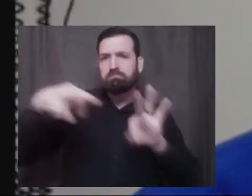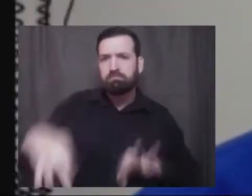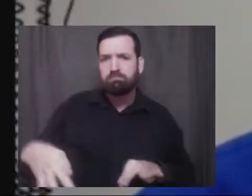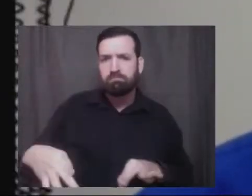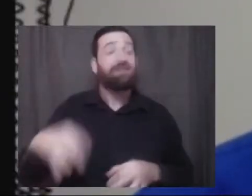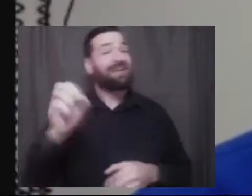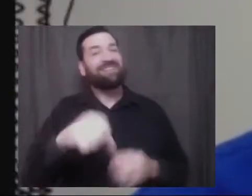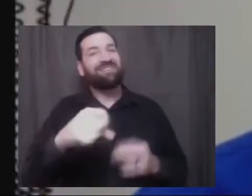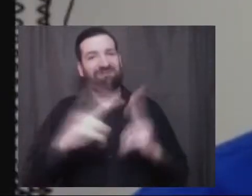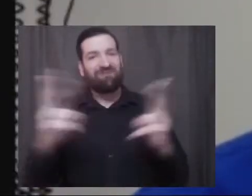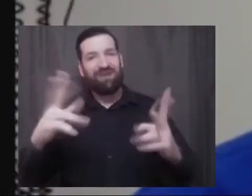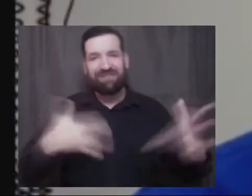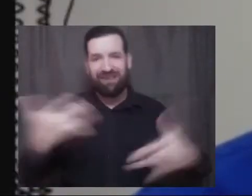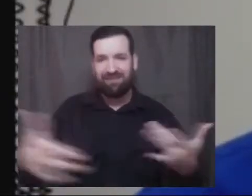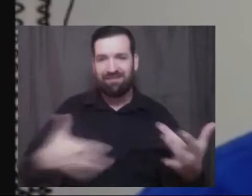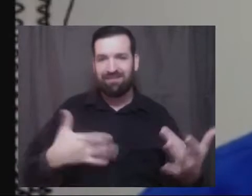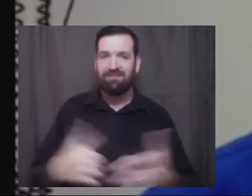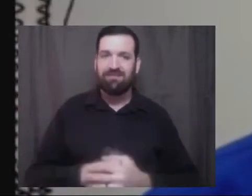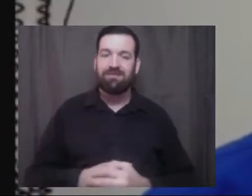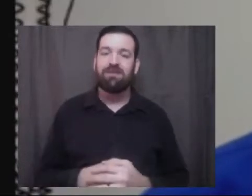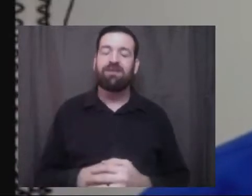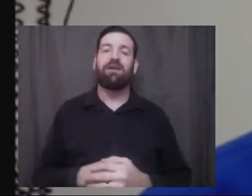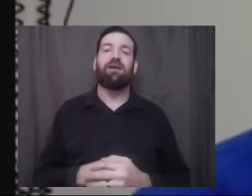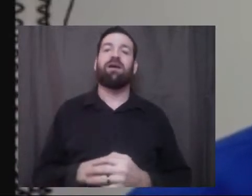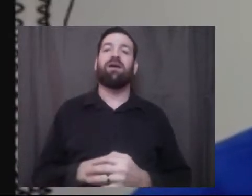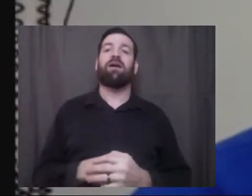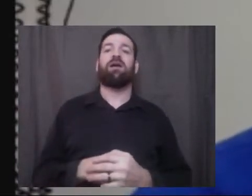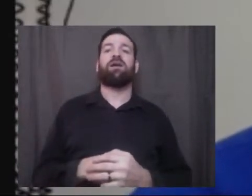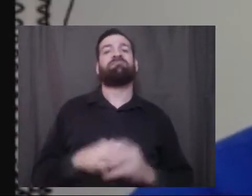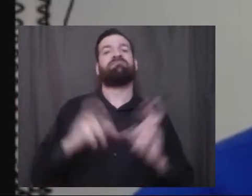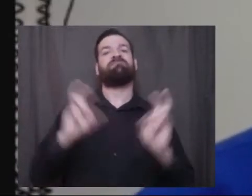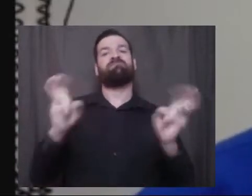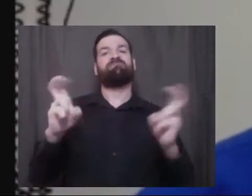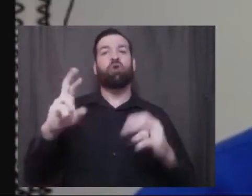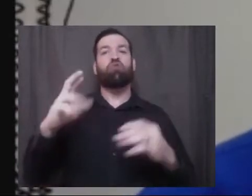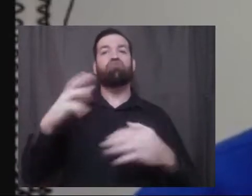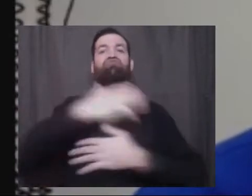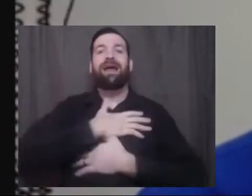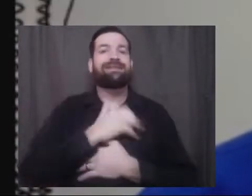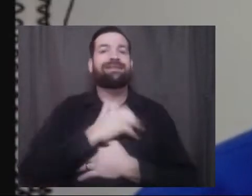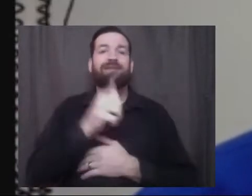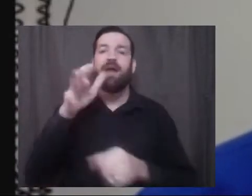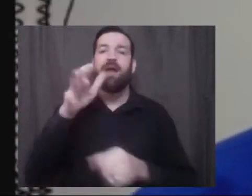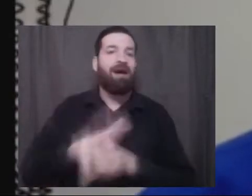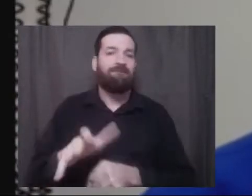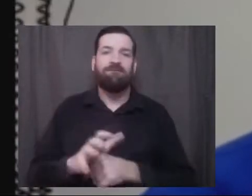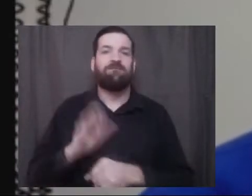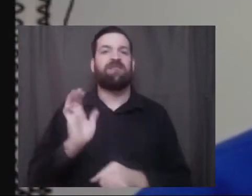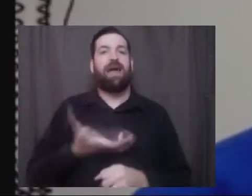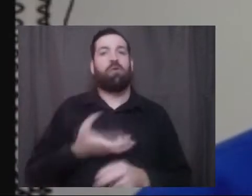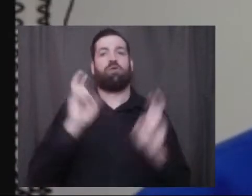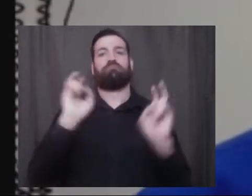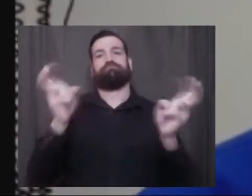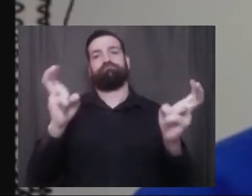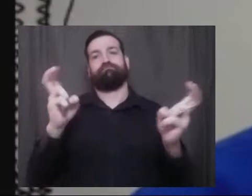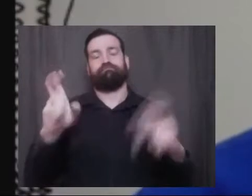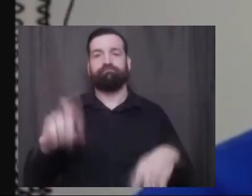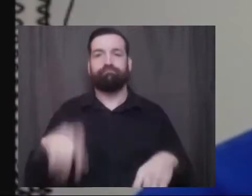excited about this. We've sort of used the tagline, rest is not enough, which actually is the rest is not